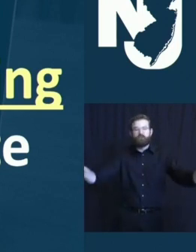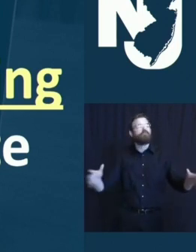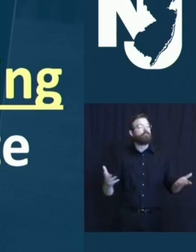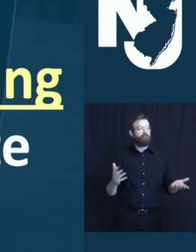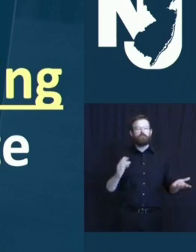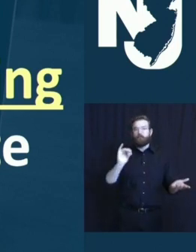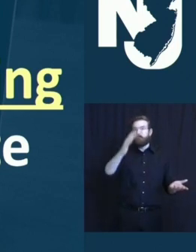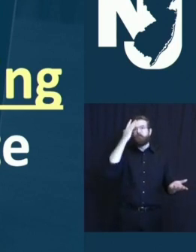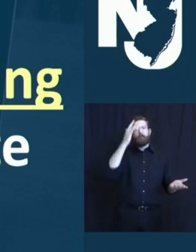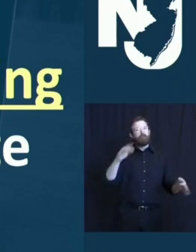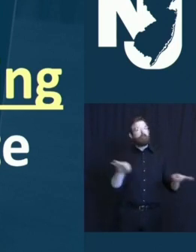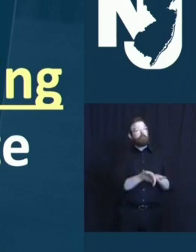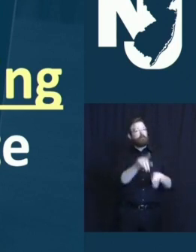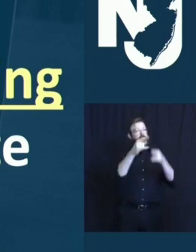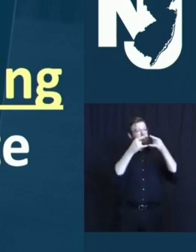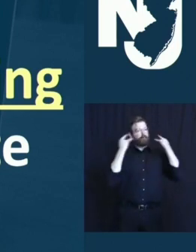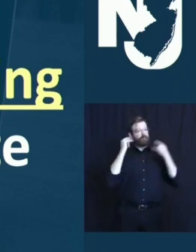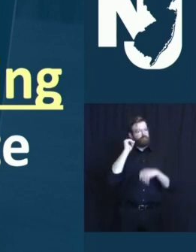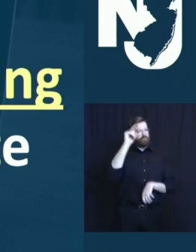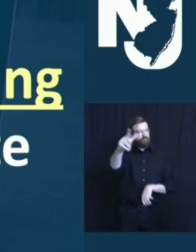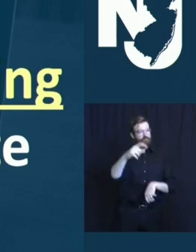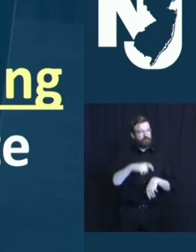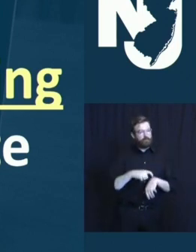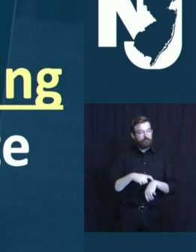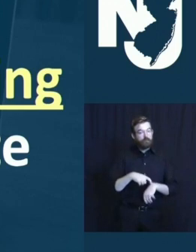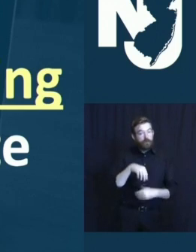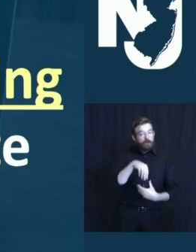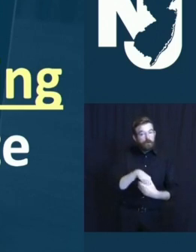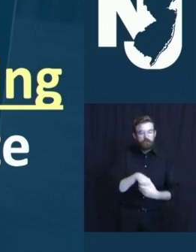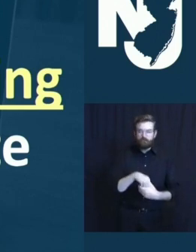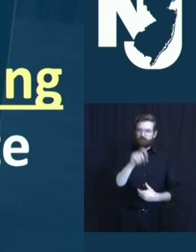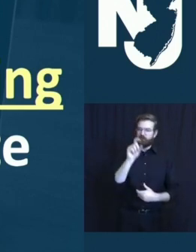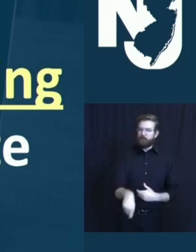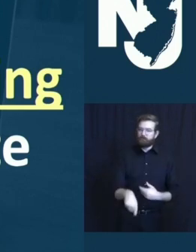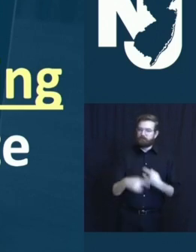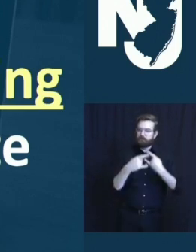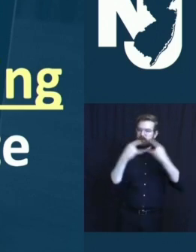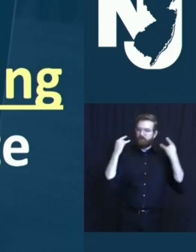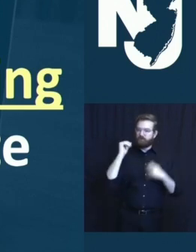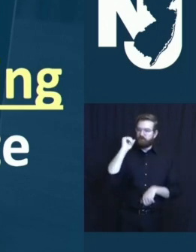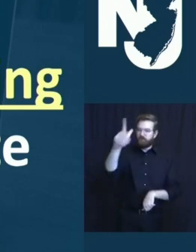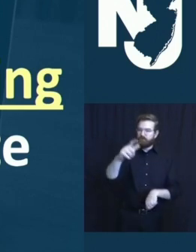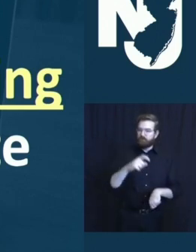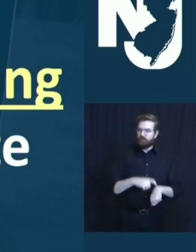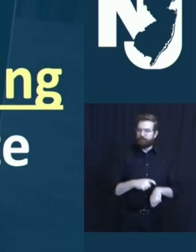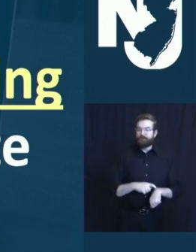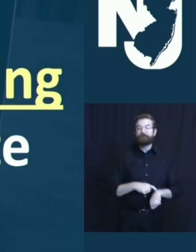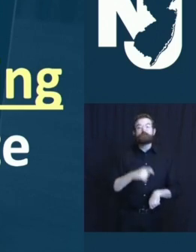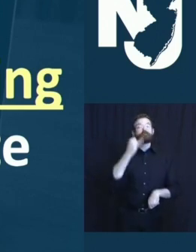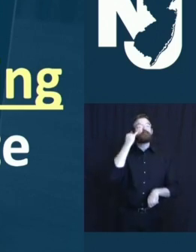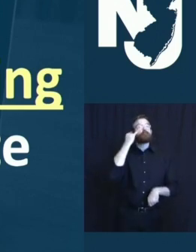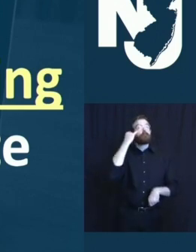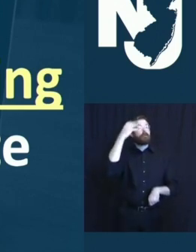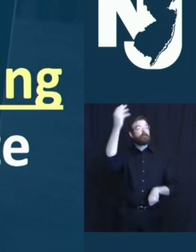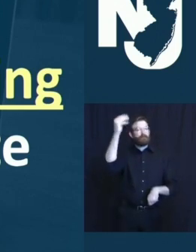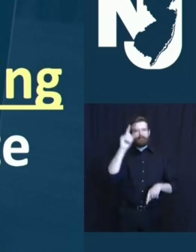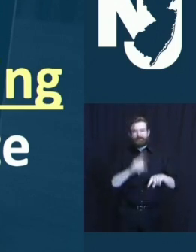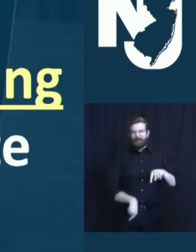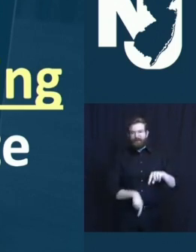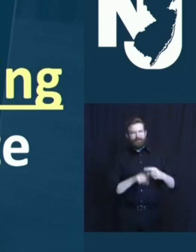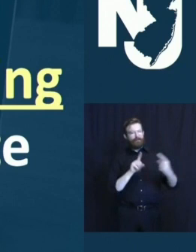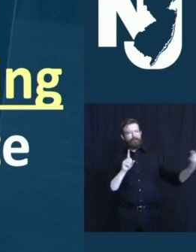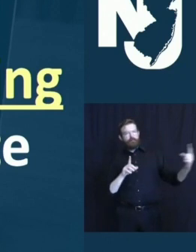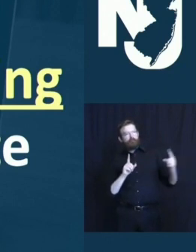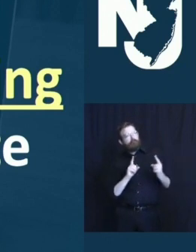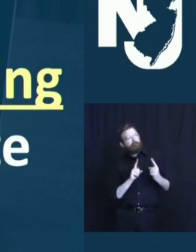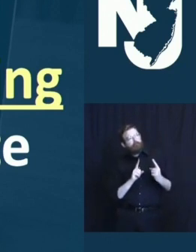maintain social distances. Testing is quick, it is easy, and it is painless. Judy, I have to say, back to the point I